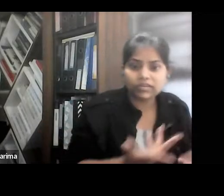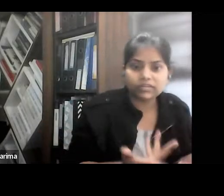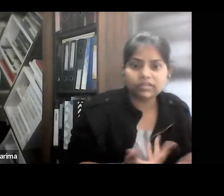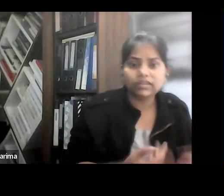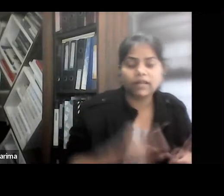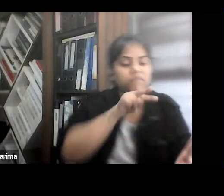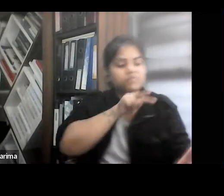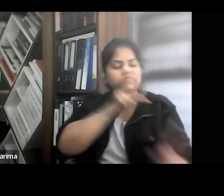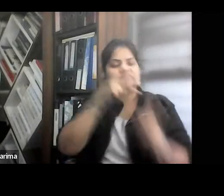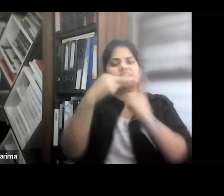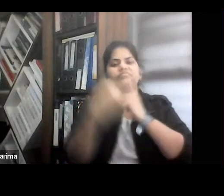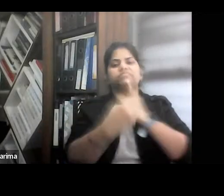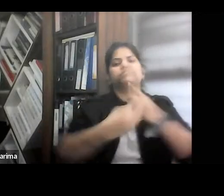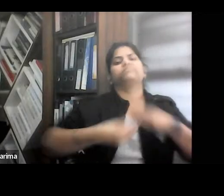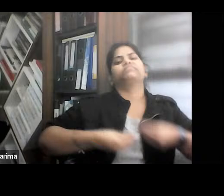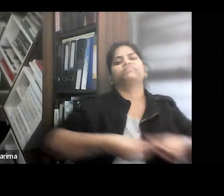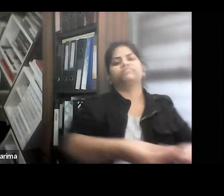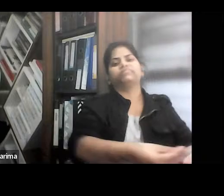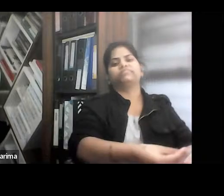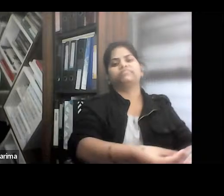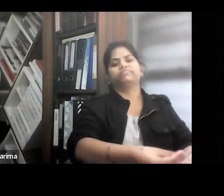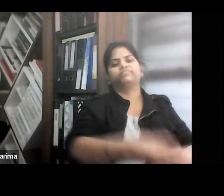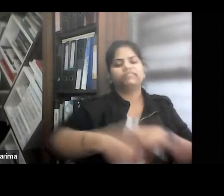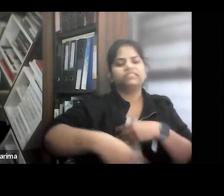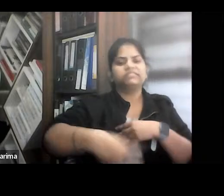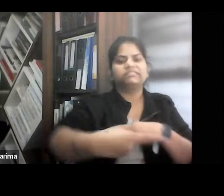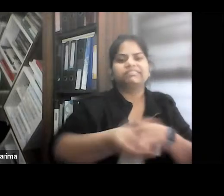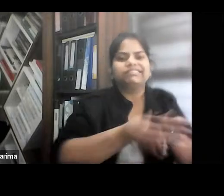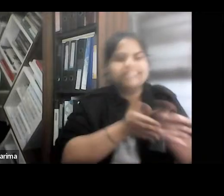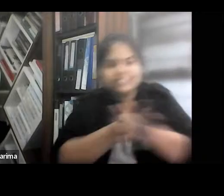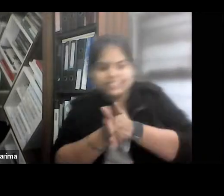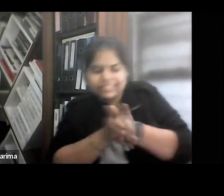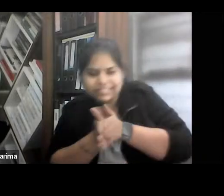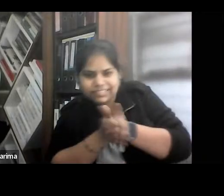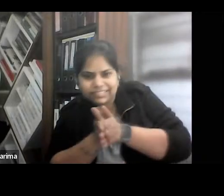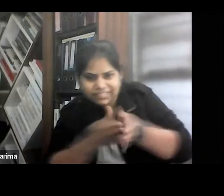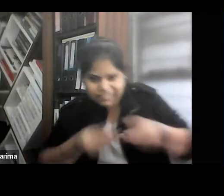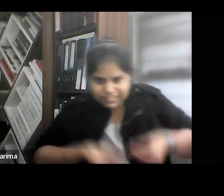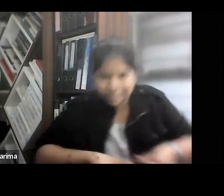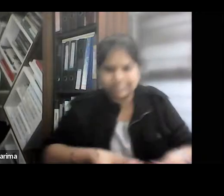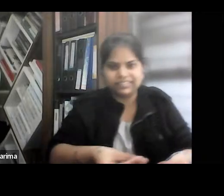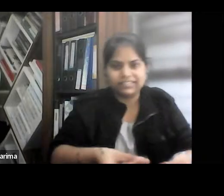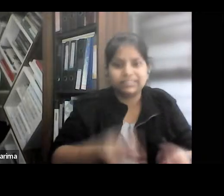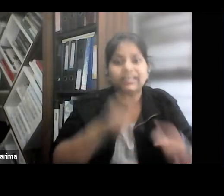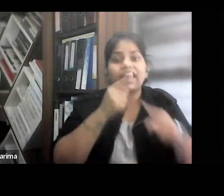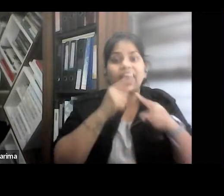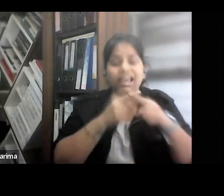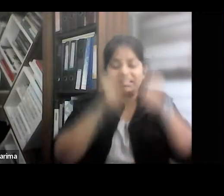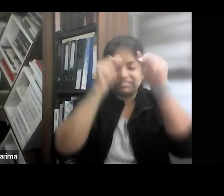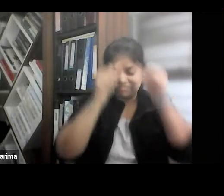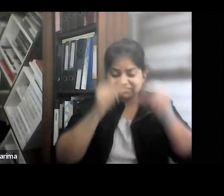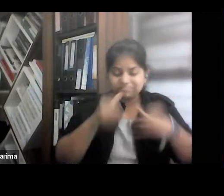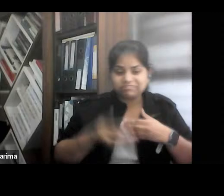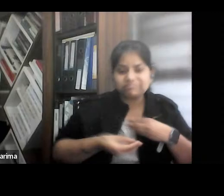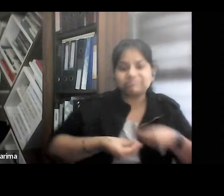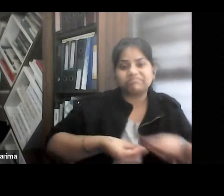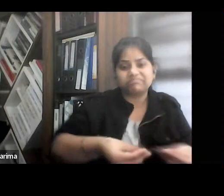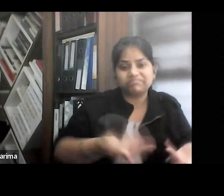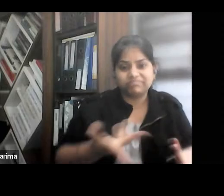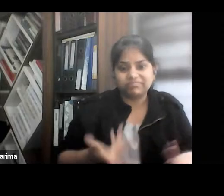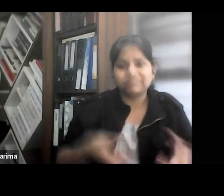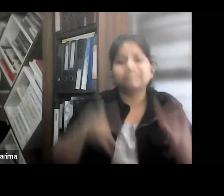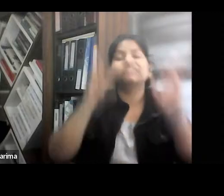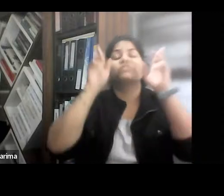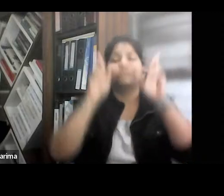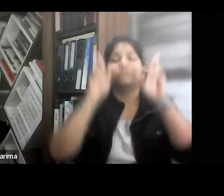perspectives, routine interests, and concerns, hopes,